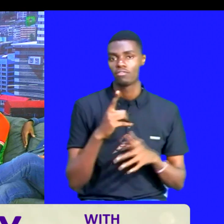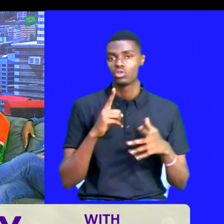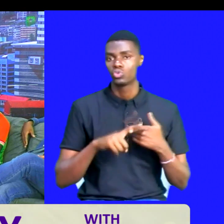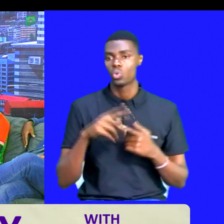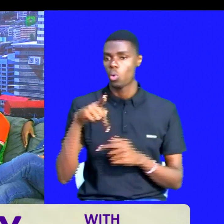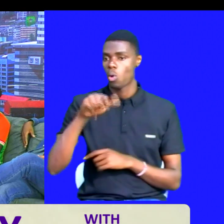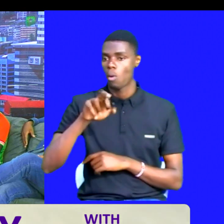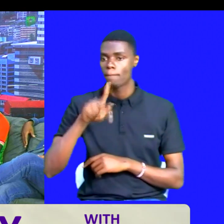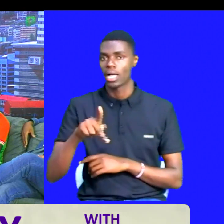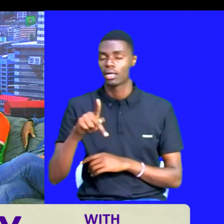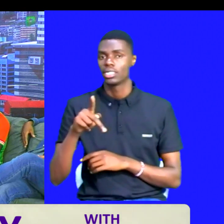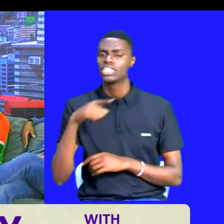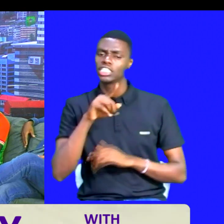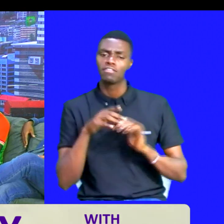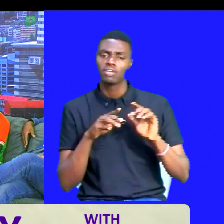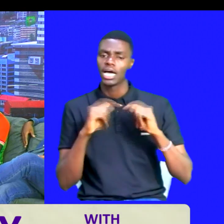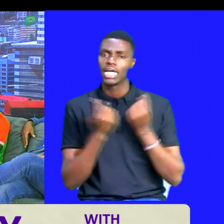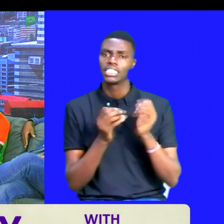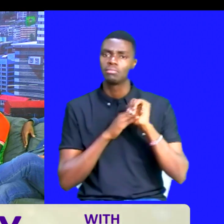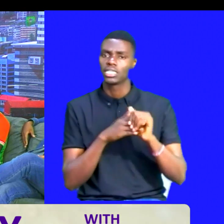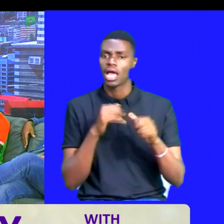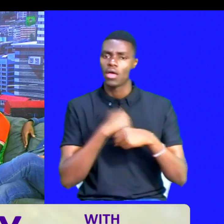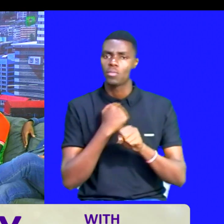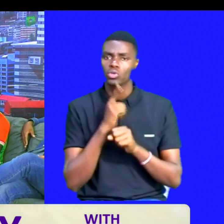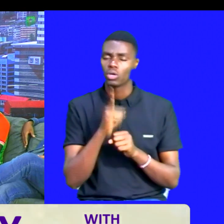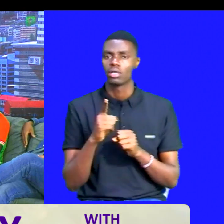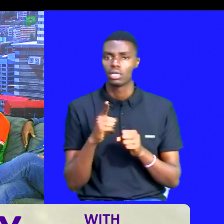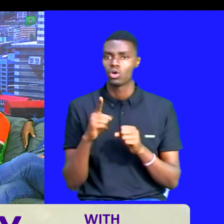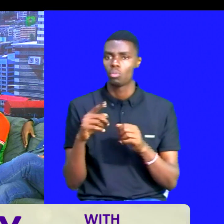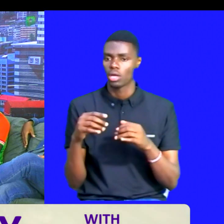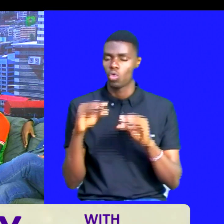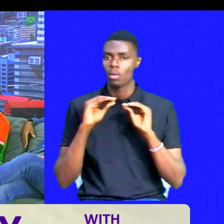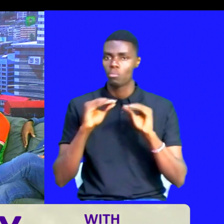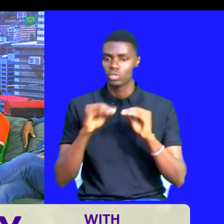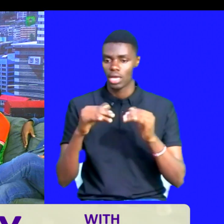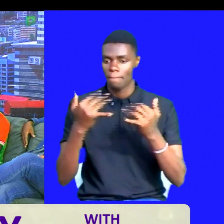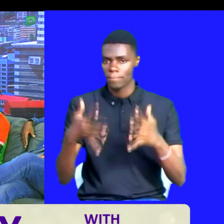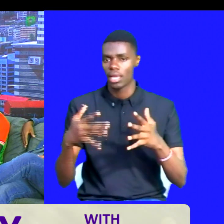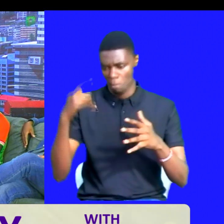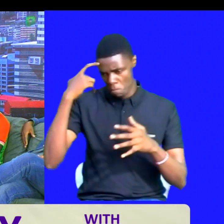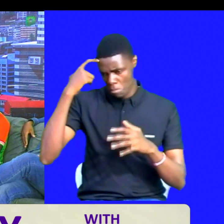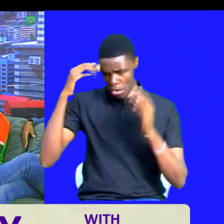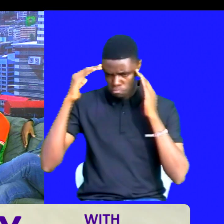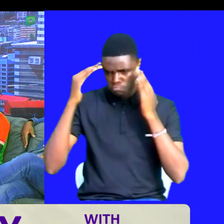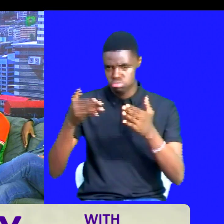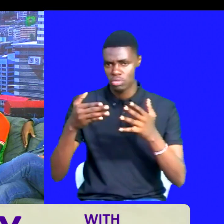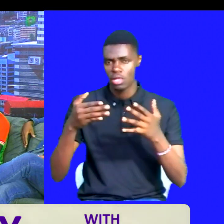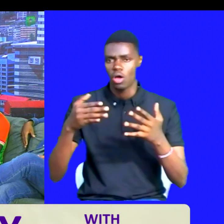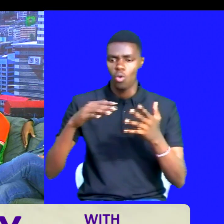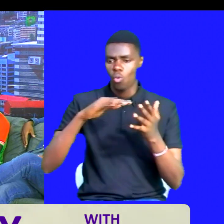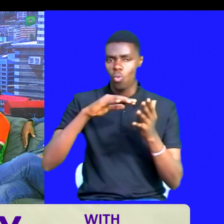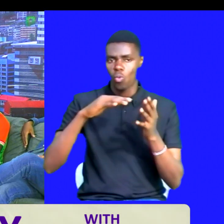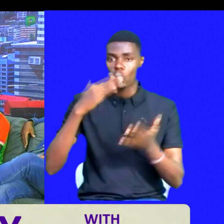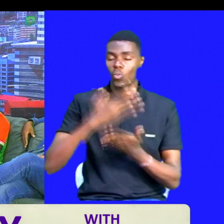team leader, how do you, you know, ensure you put, you know, your players in, you know, the correct state of mind, you know, waache kufikiria haya